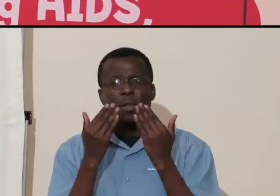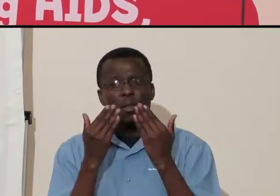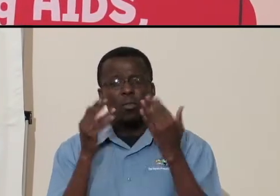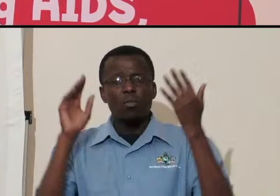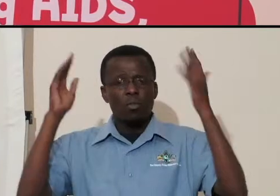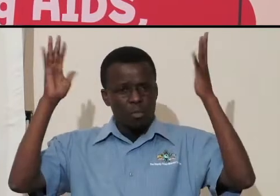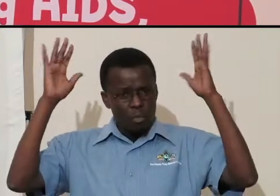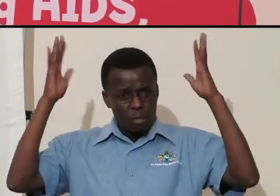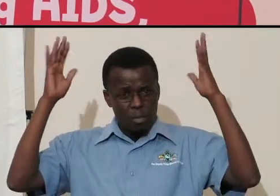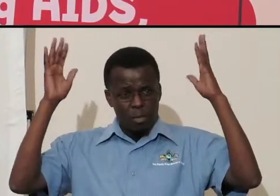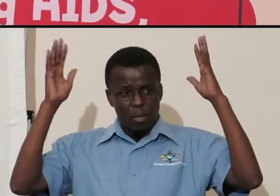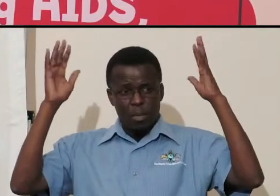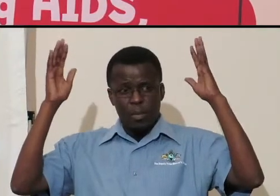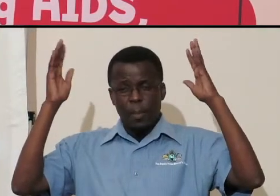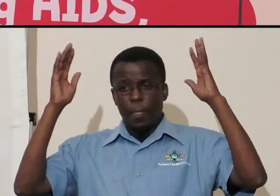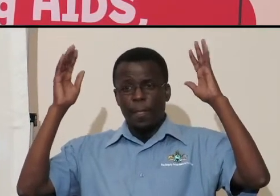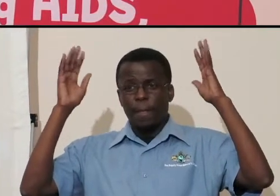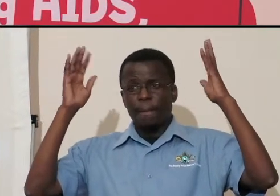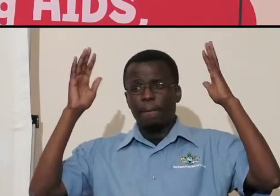of applause.